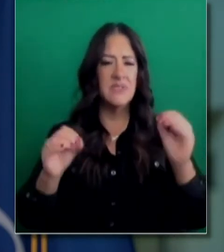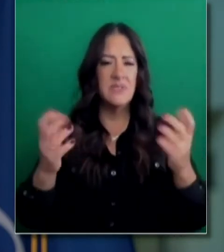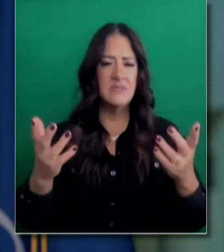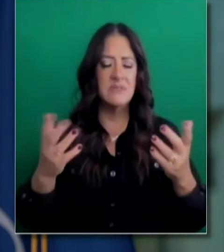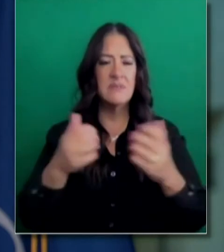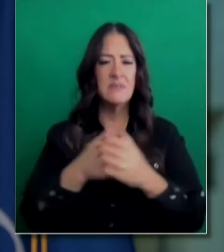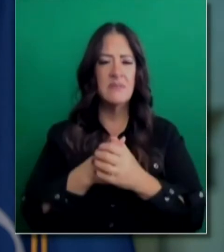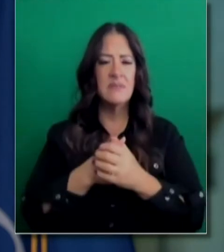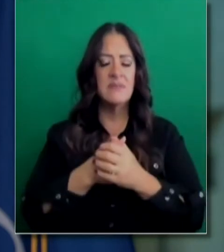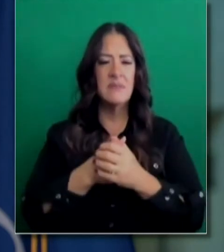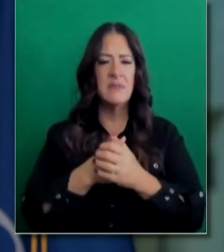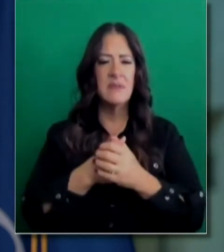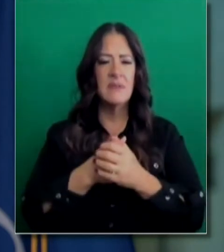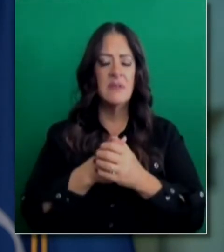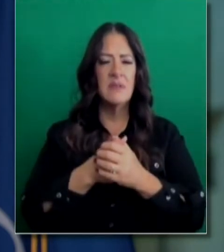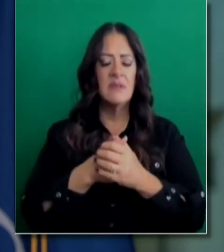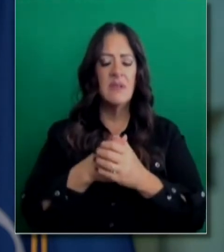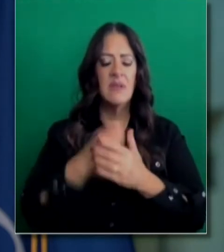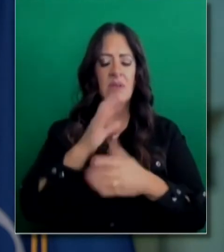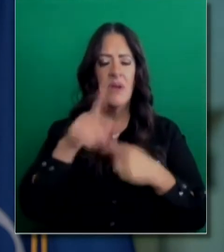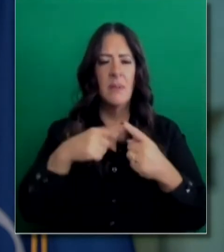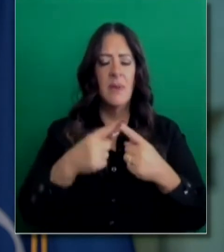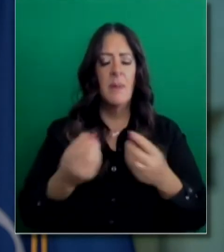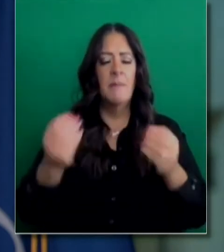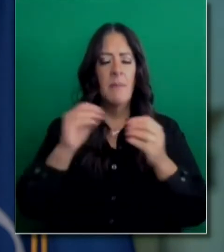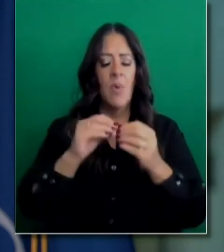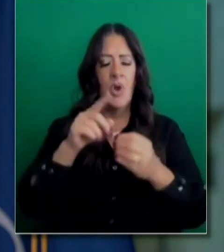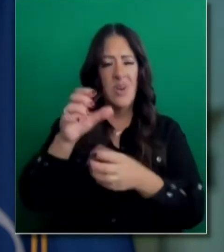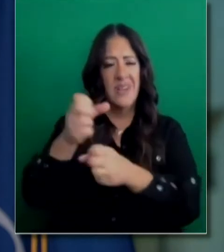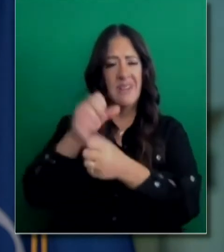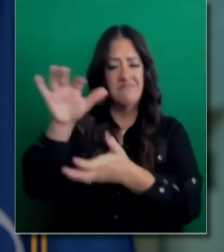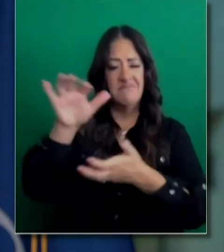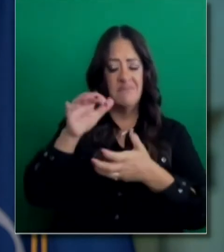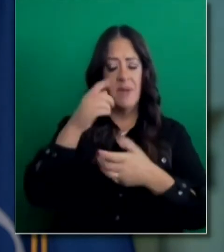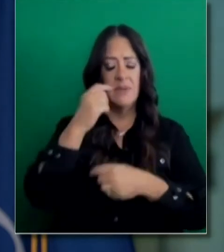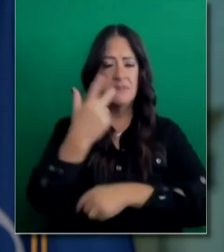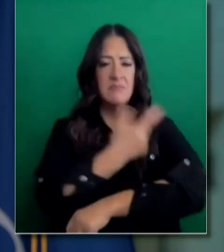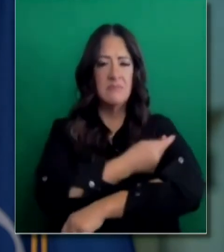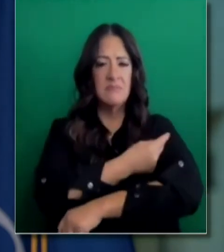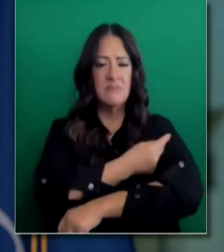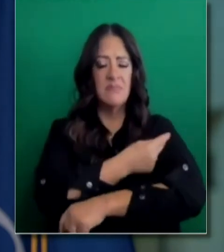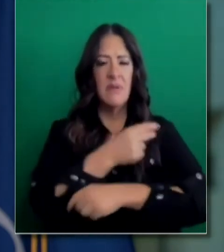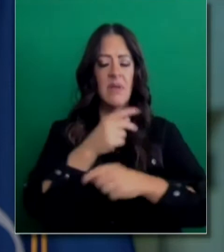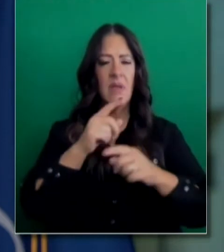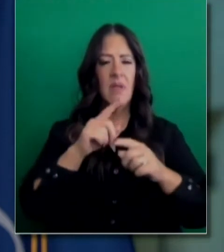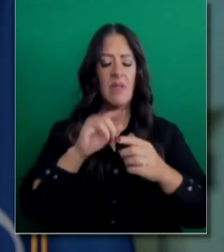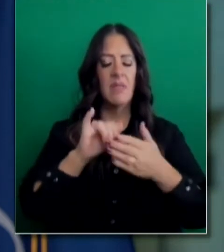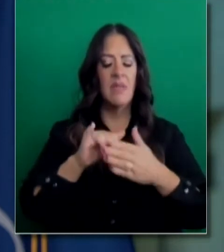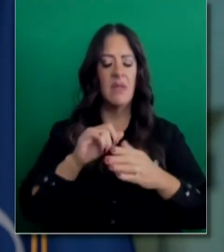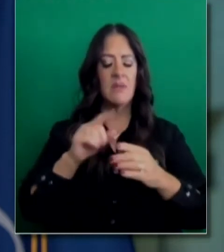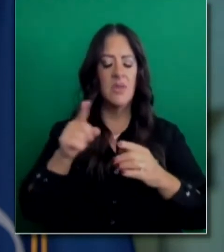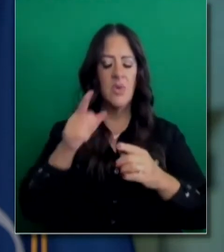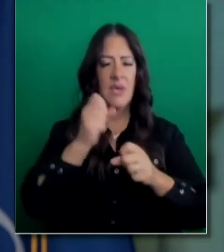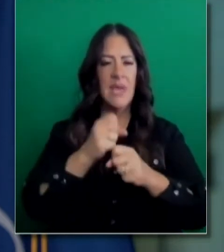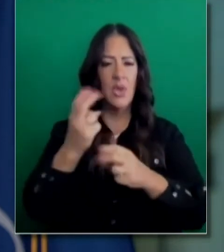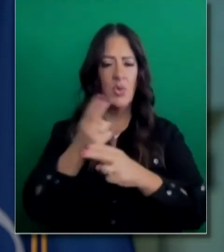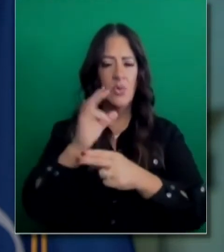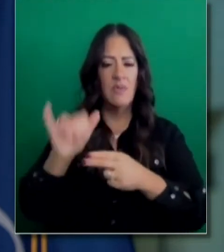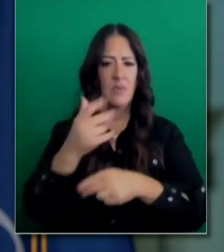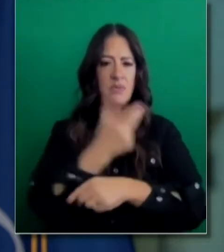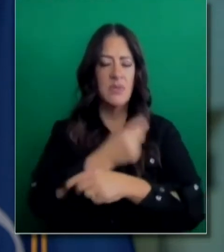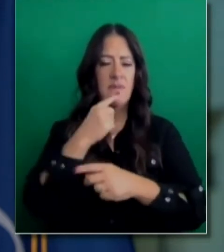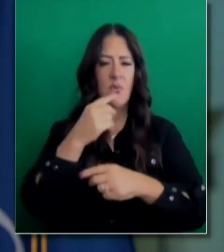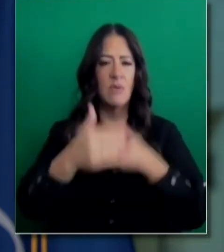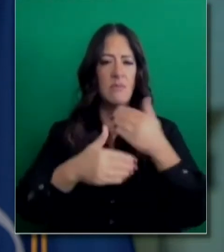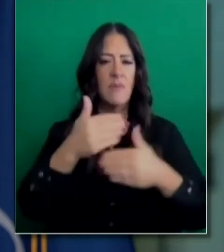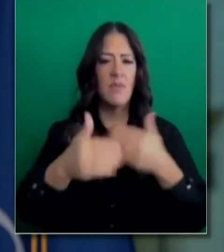for vaccinations. I'm wondering if that's something in the cards for the state going forward and when that may be. Right. Dr.